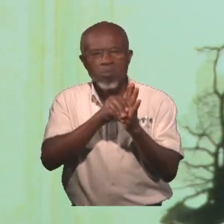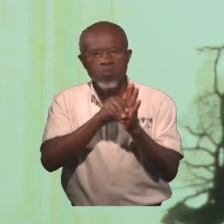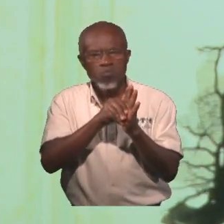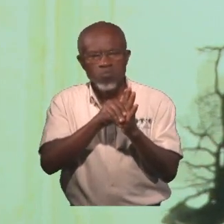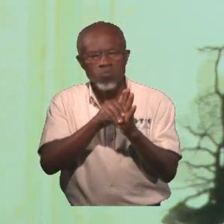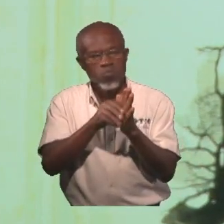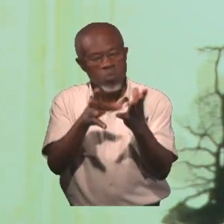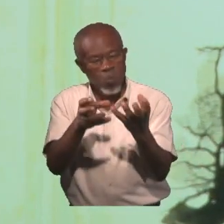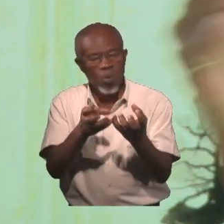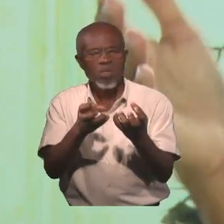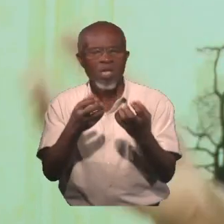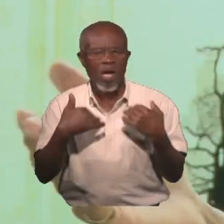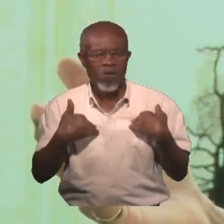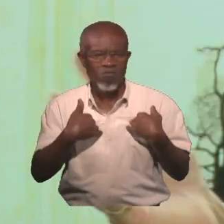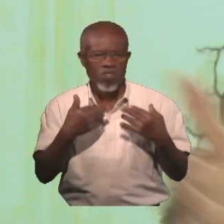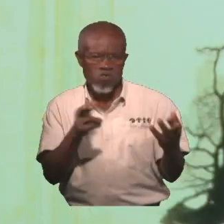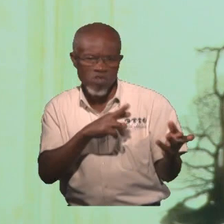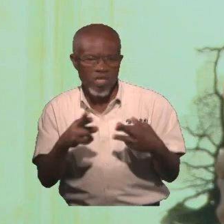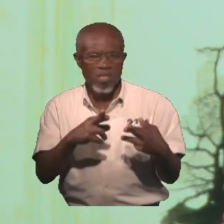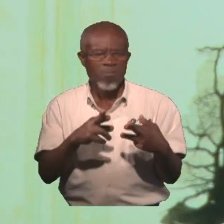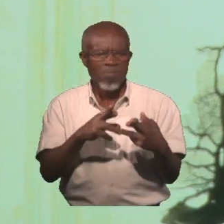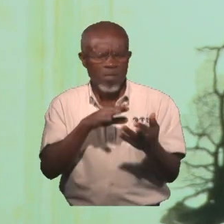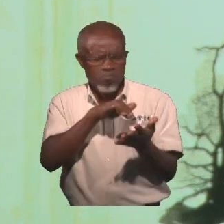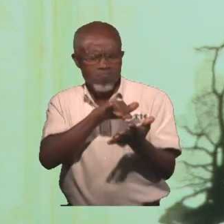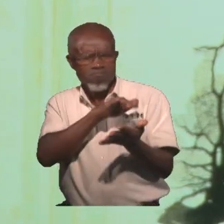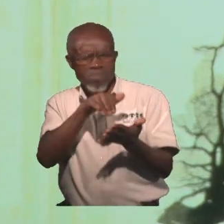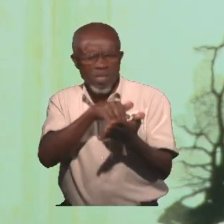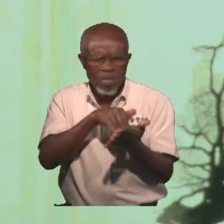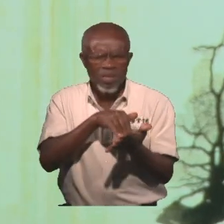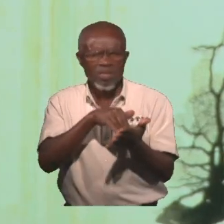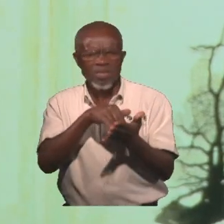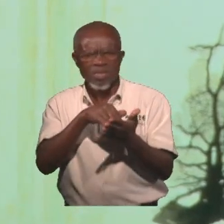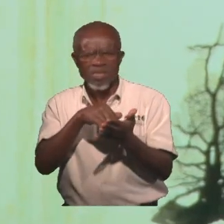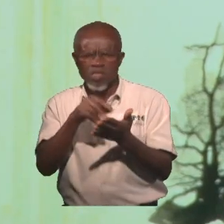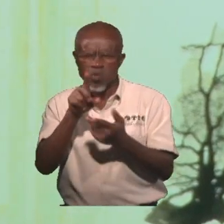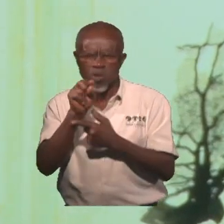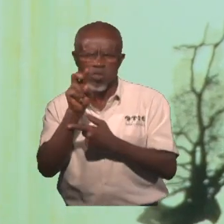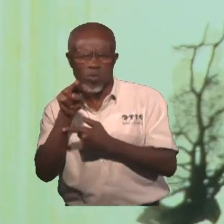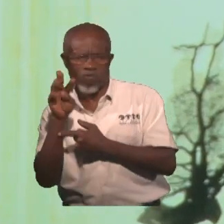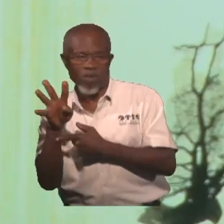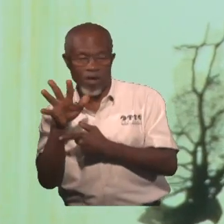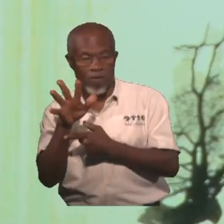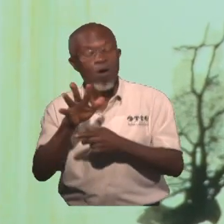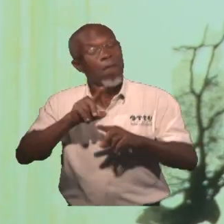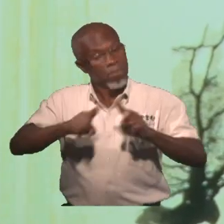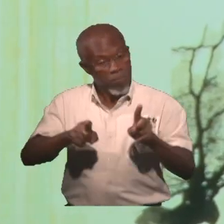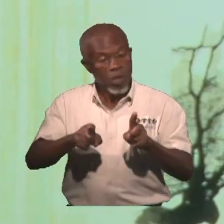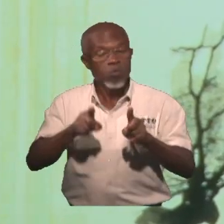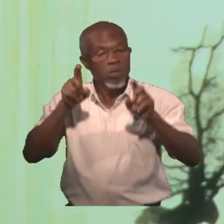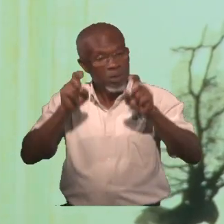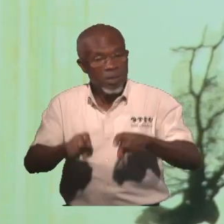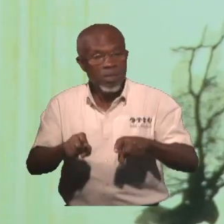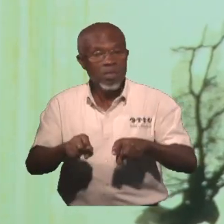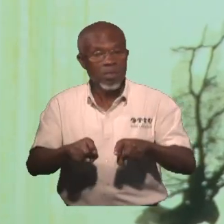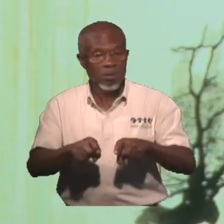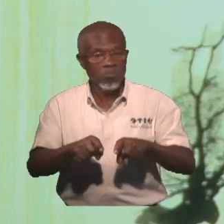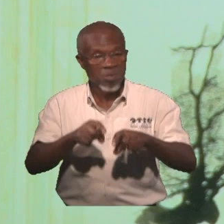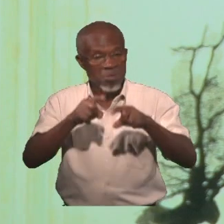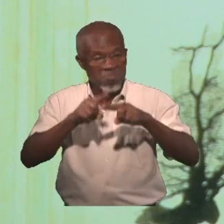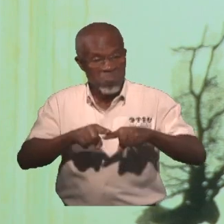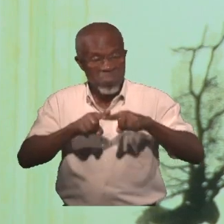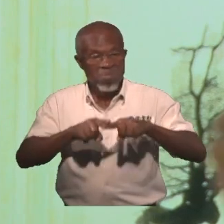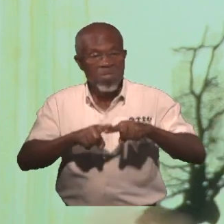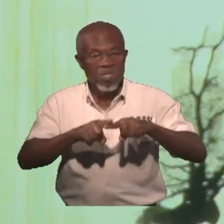running by mid of next year, but we are very much dependent on the researchers